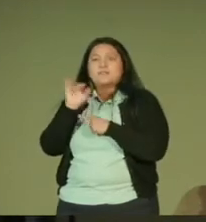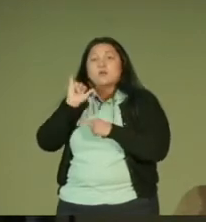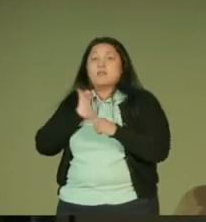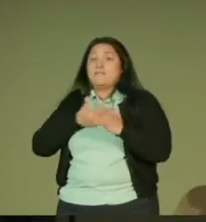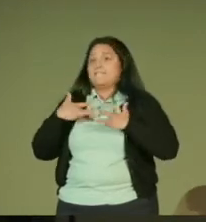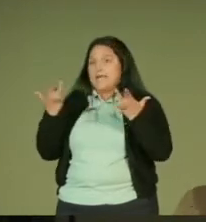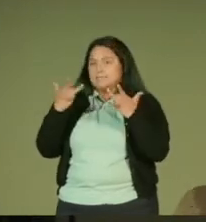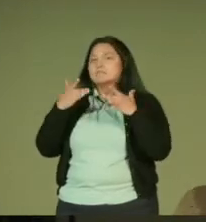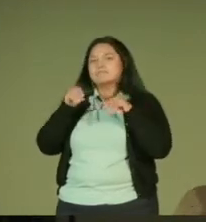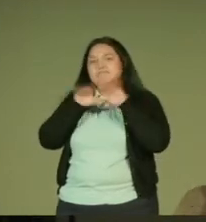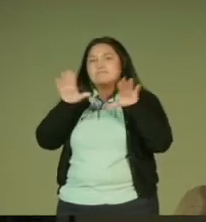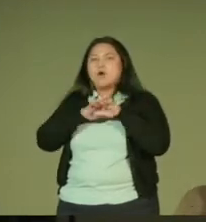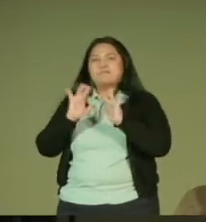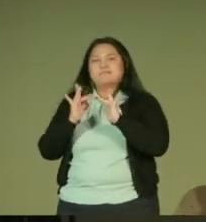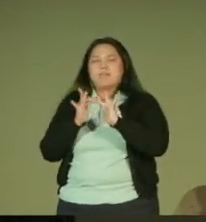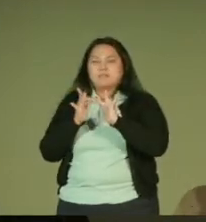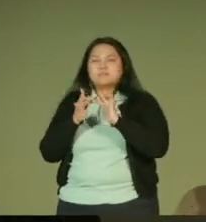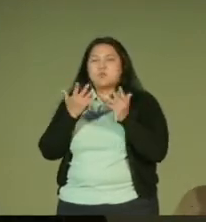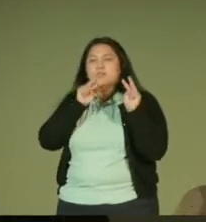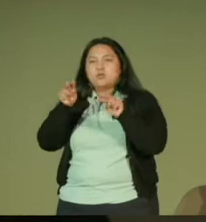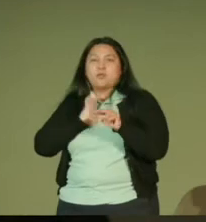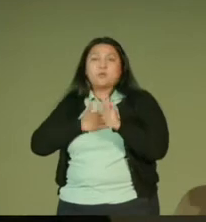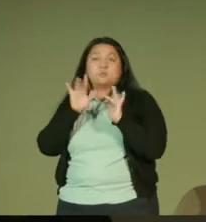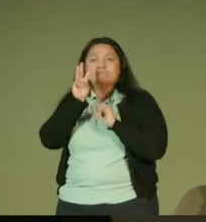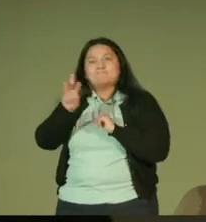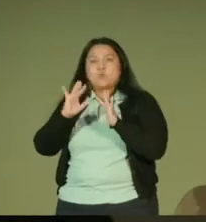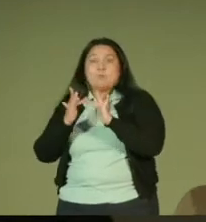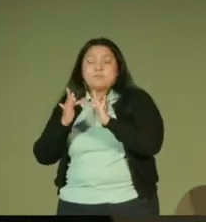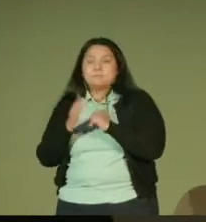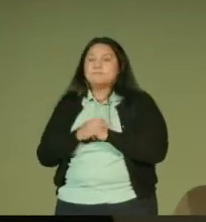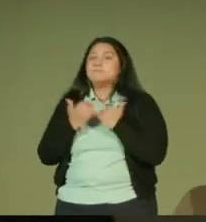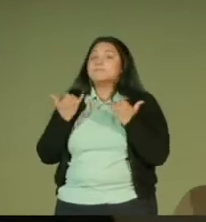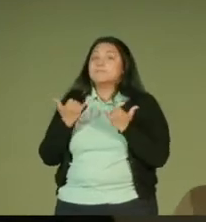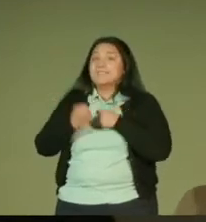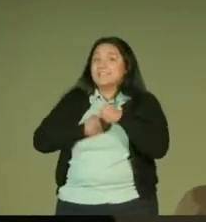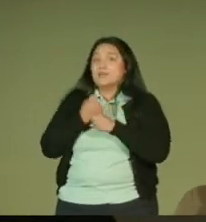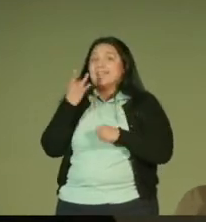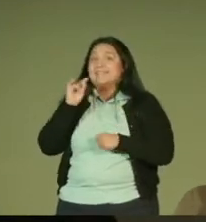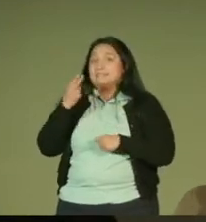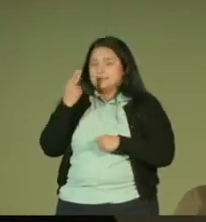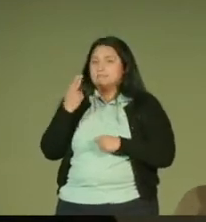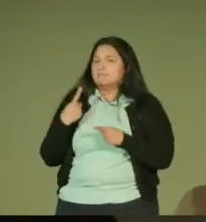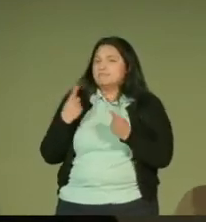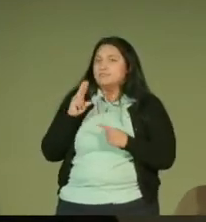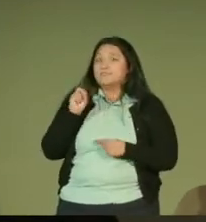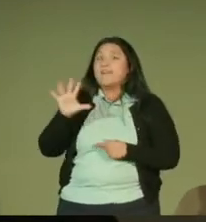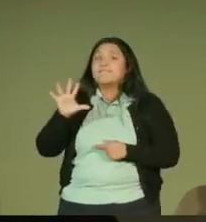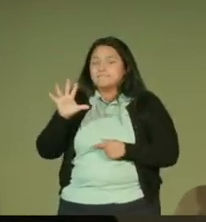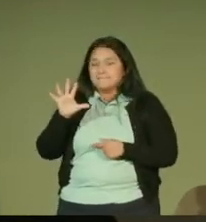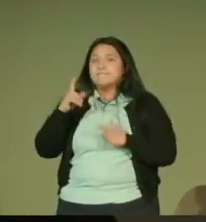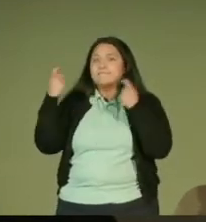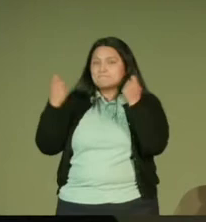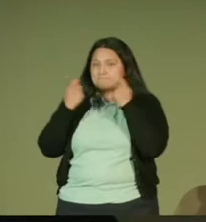out penn.org festival. This is our 18th Penn World Voices Festival, and since 2005, the